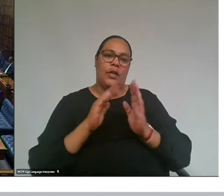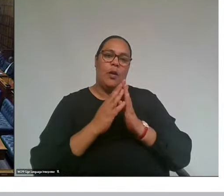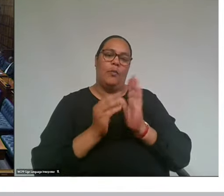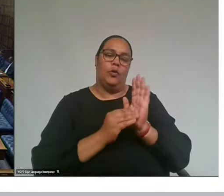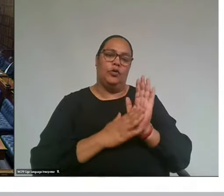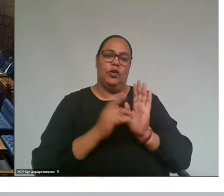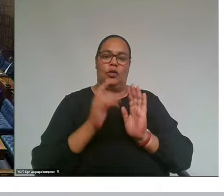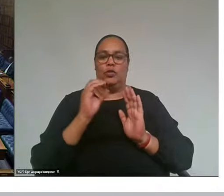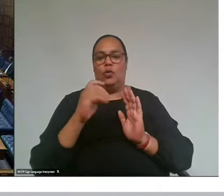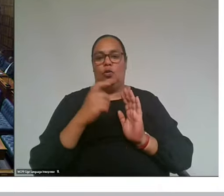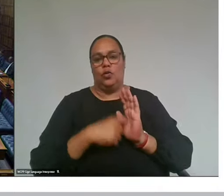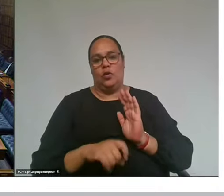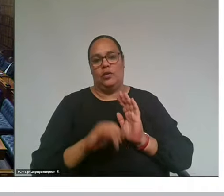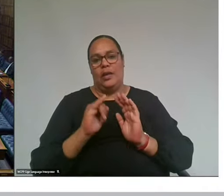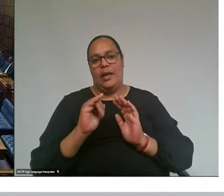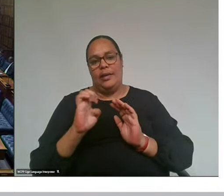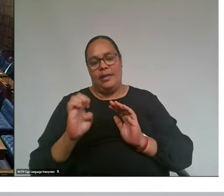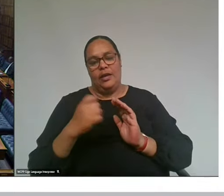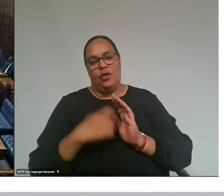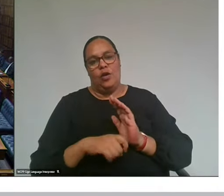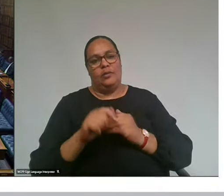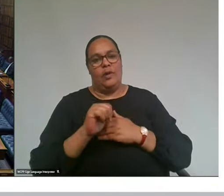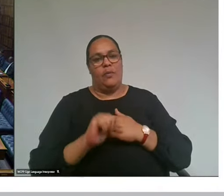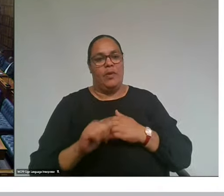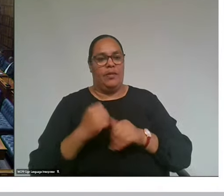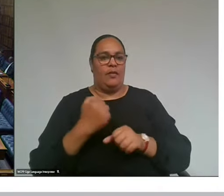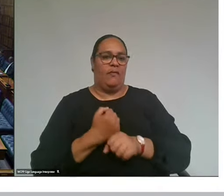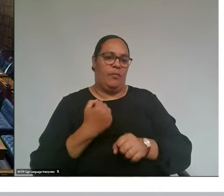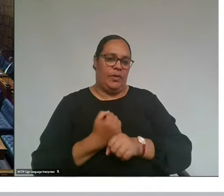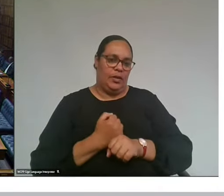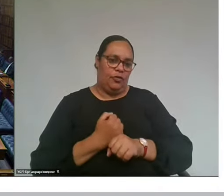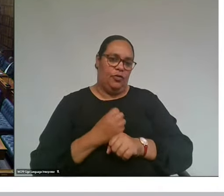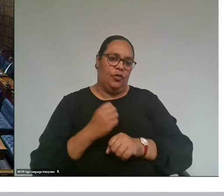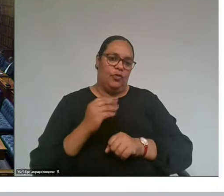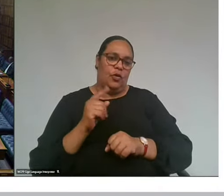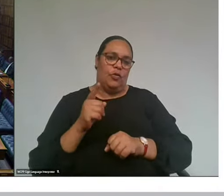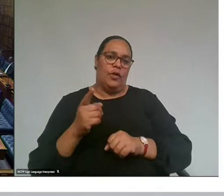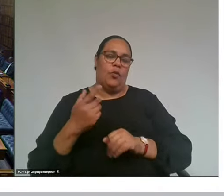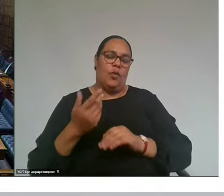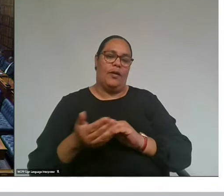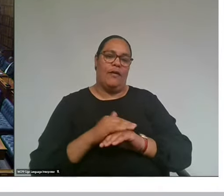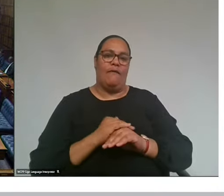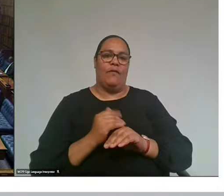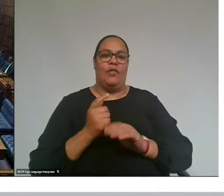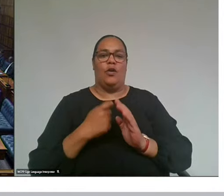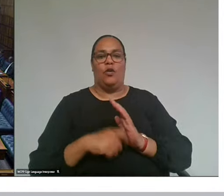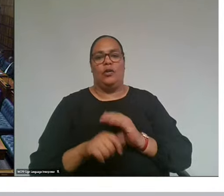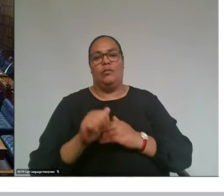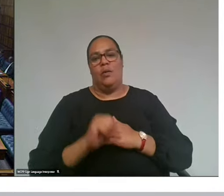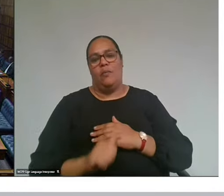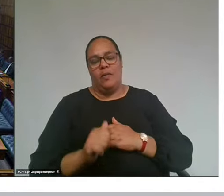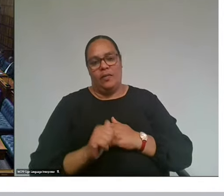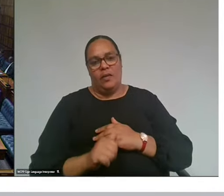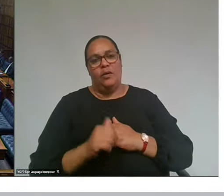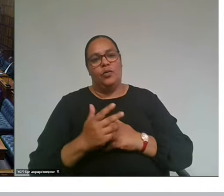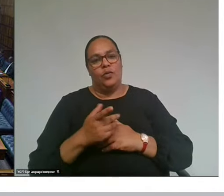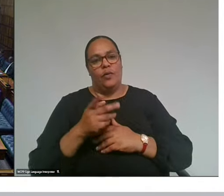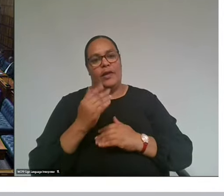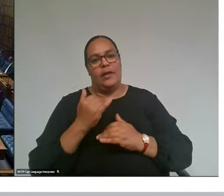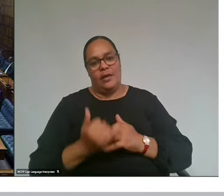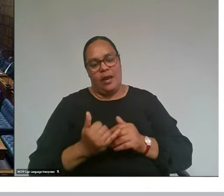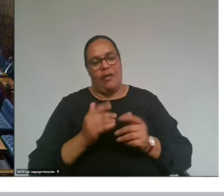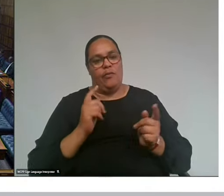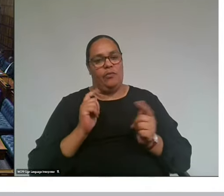zero cost I.E cost per month of operations okay so they were covering the cost per month that has now